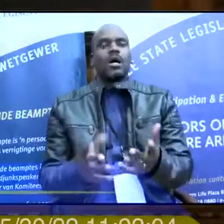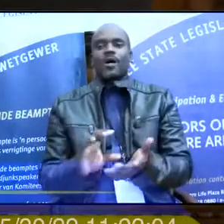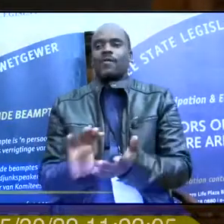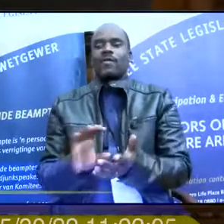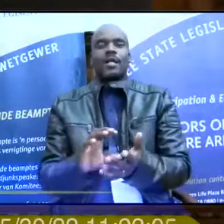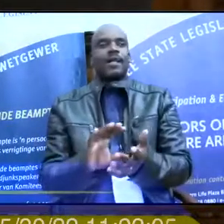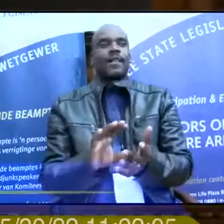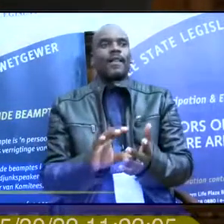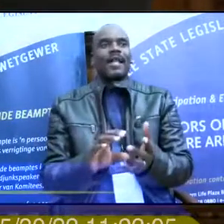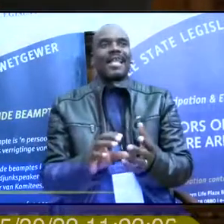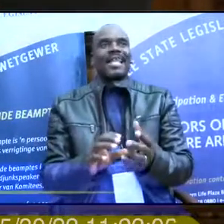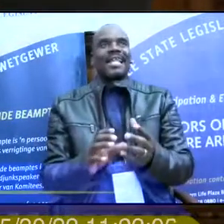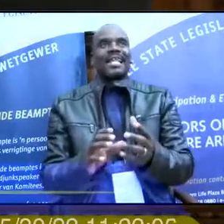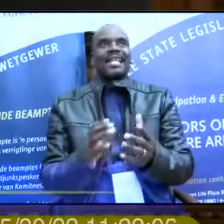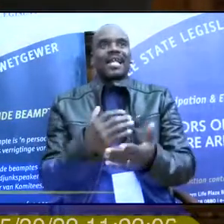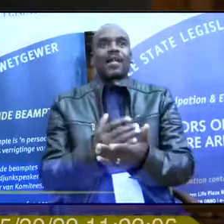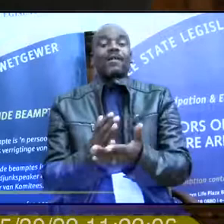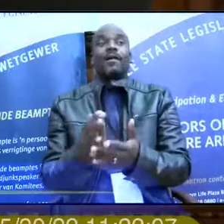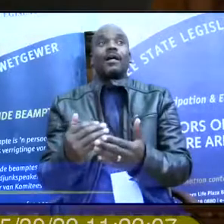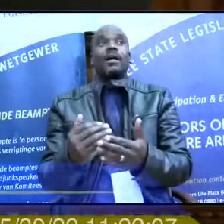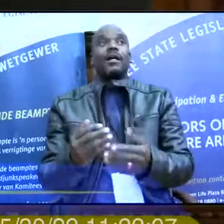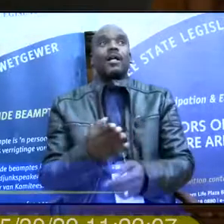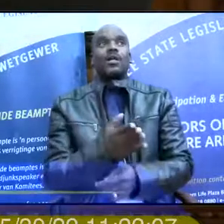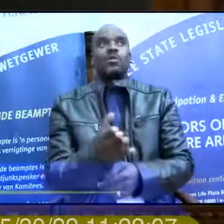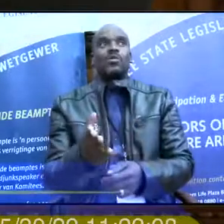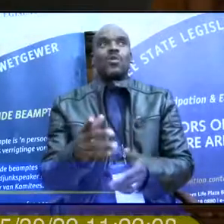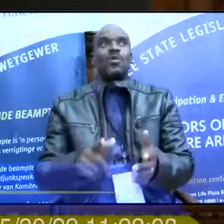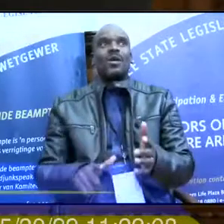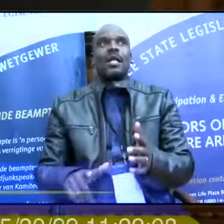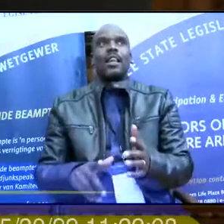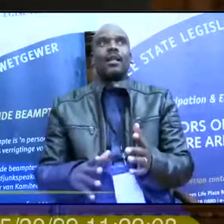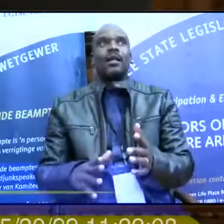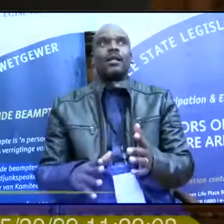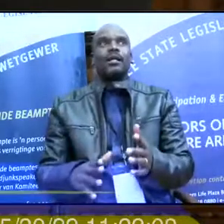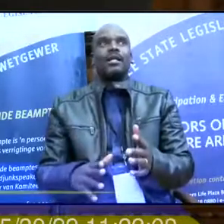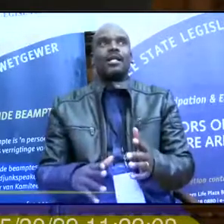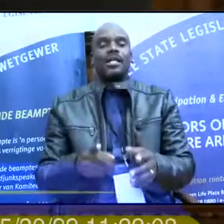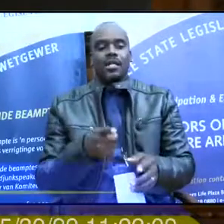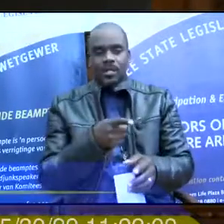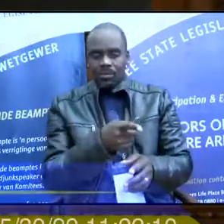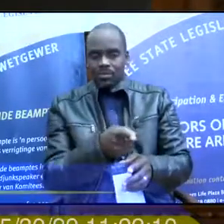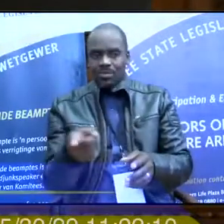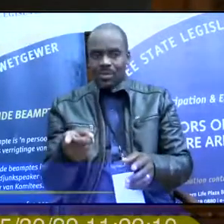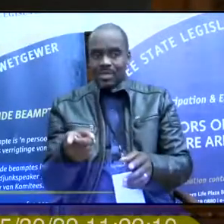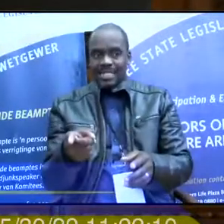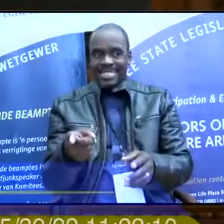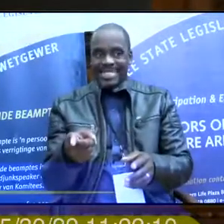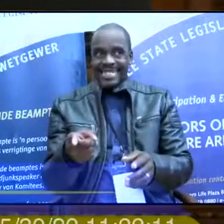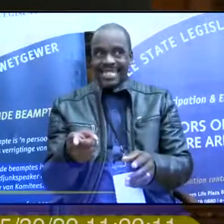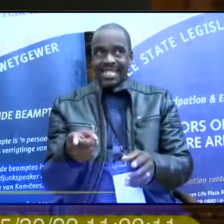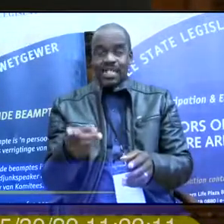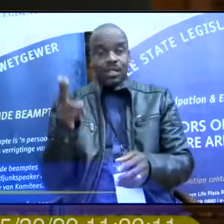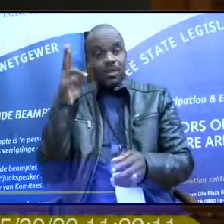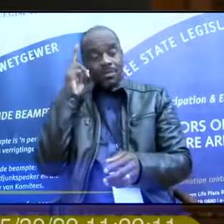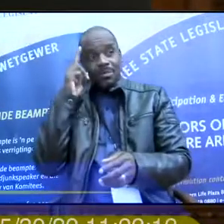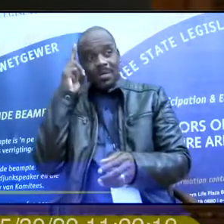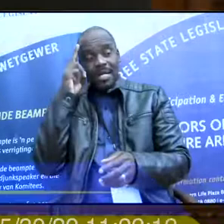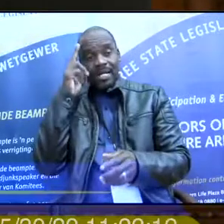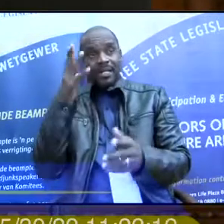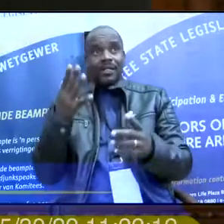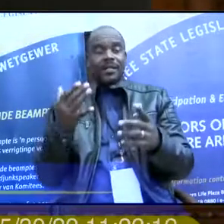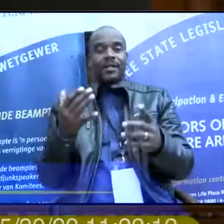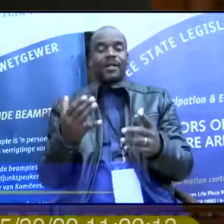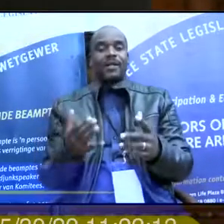support and both in that environment we're looking at the those emerging economies in those